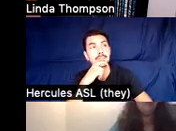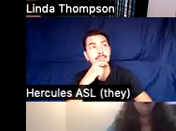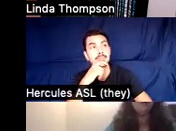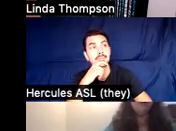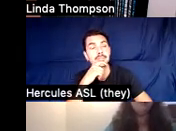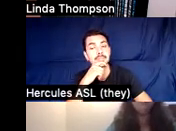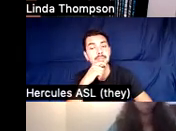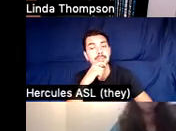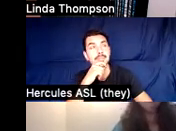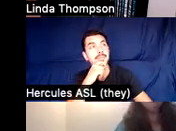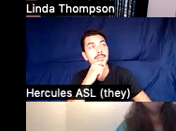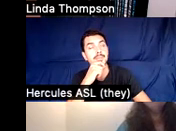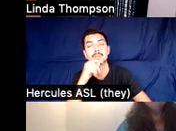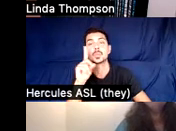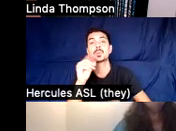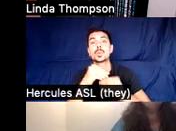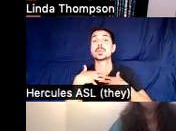One more breath in.